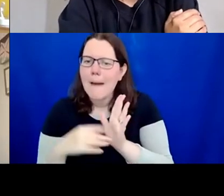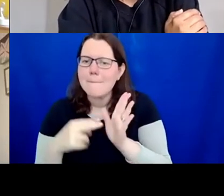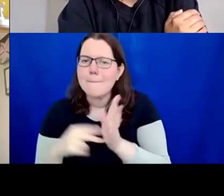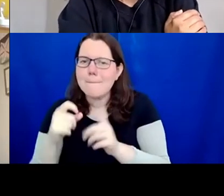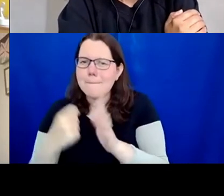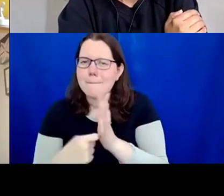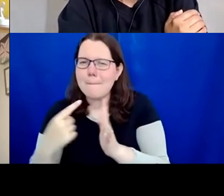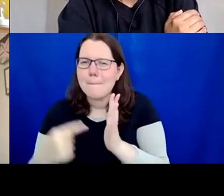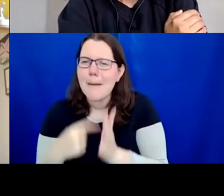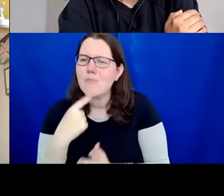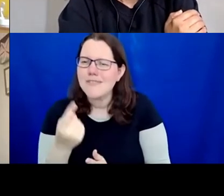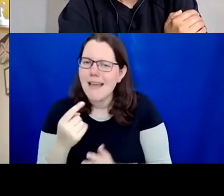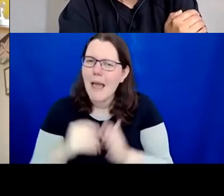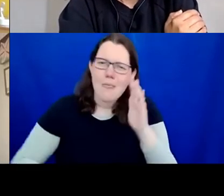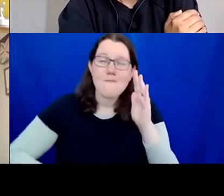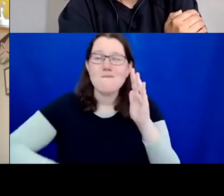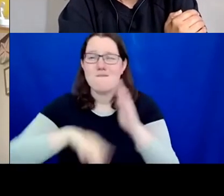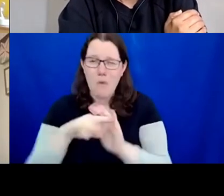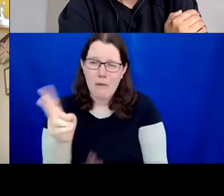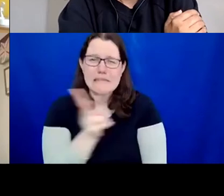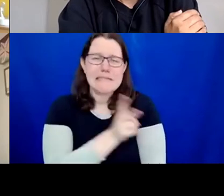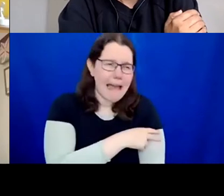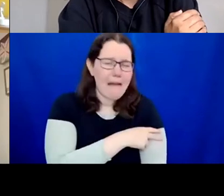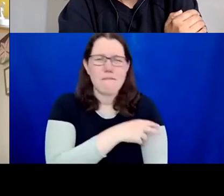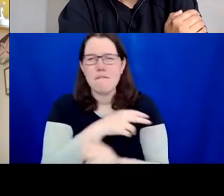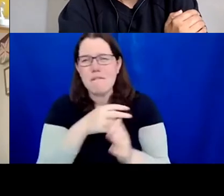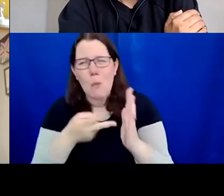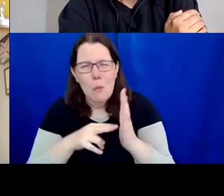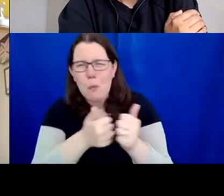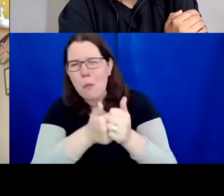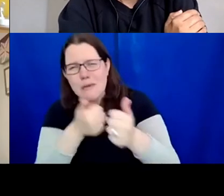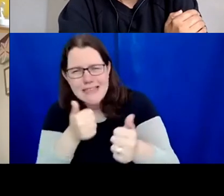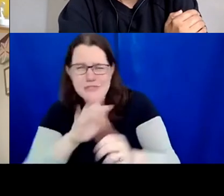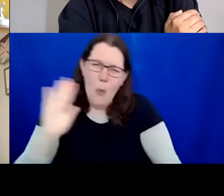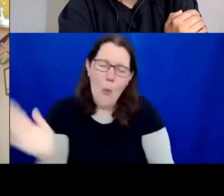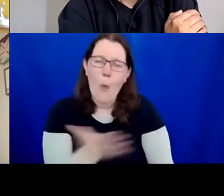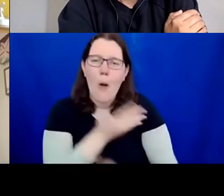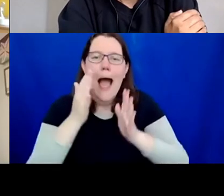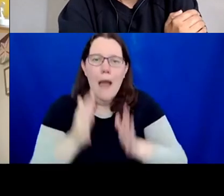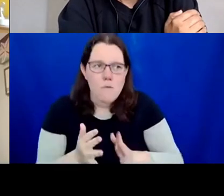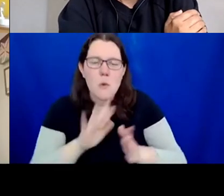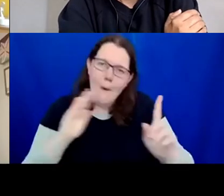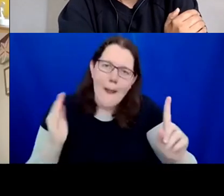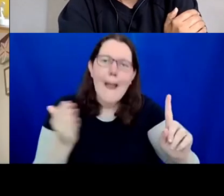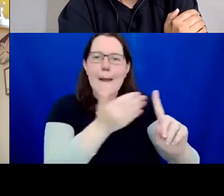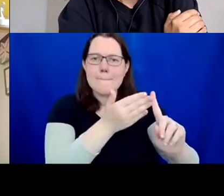organization, and then modeling that, and it's not a tick box